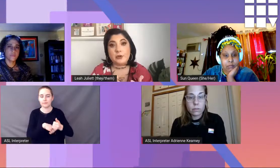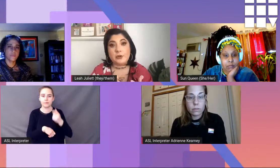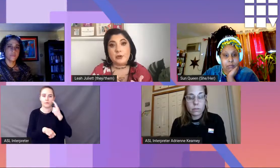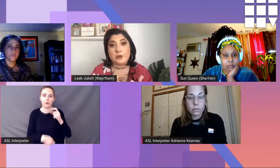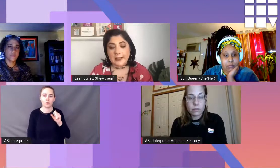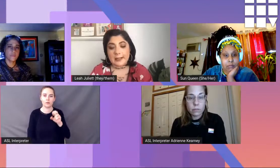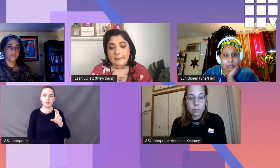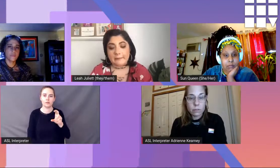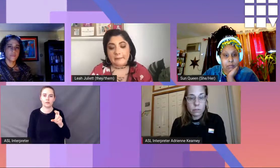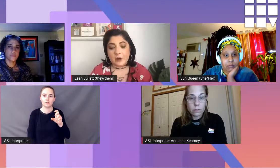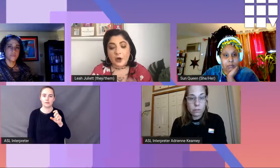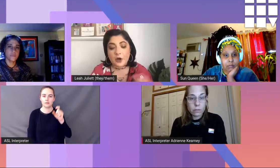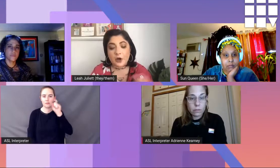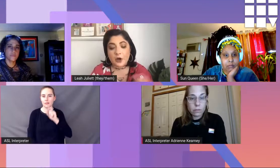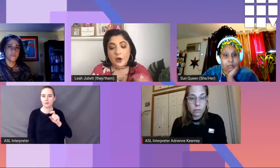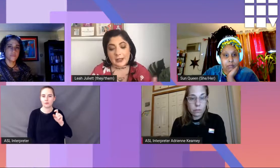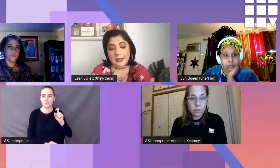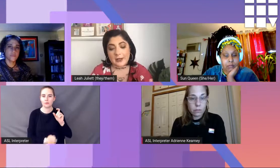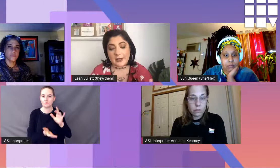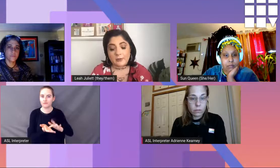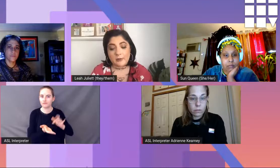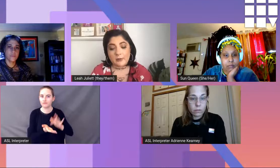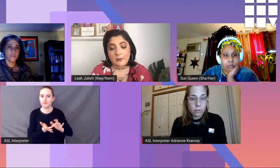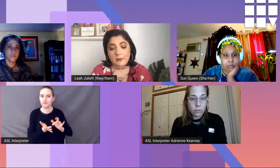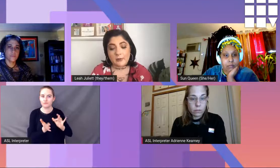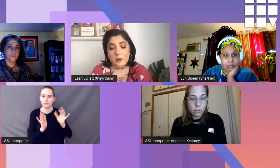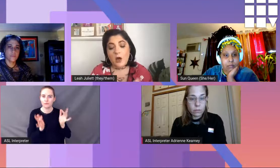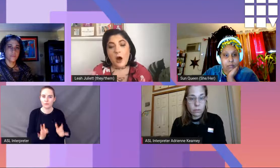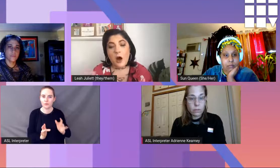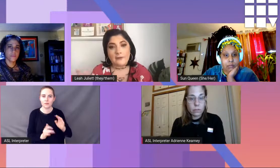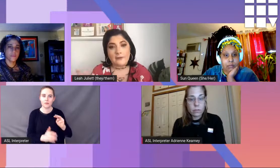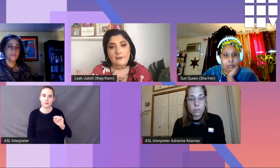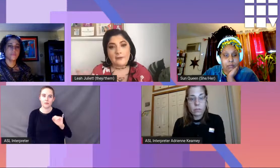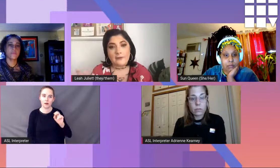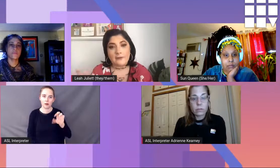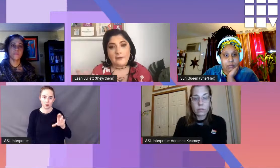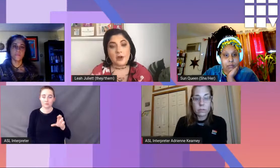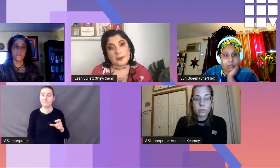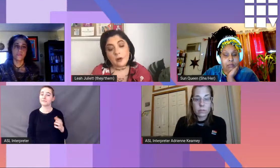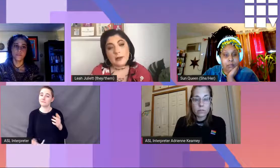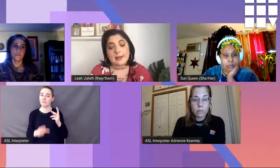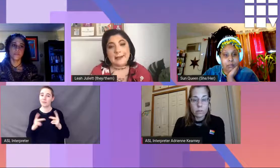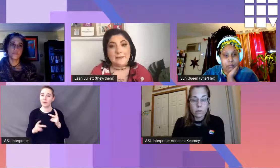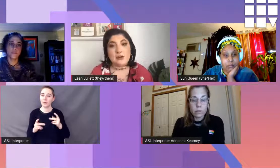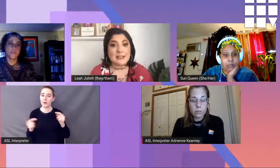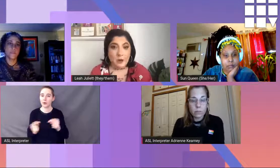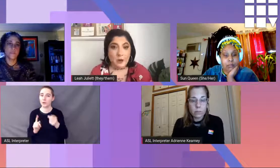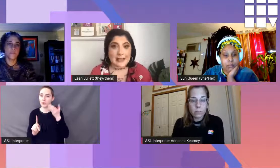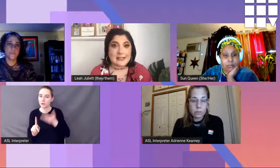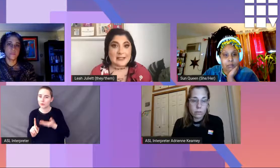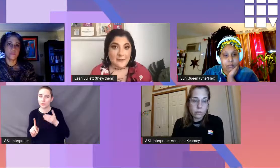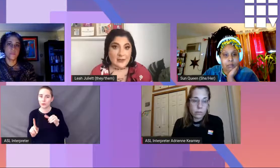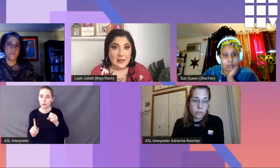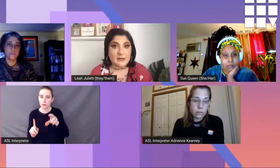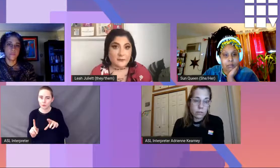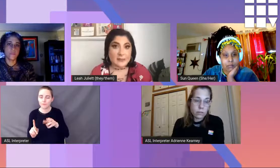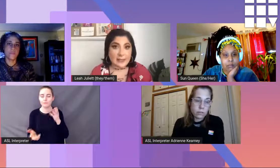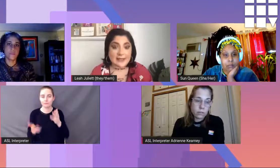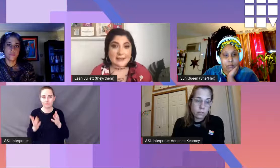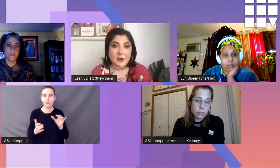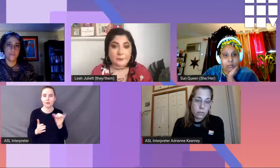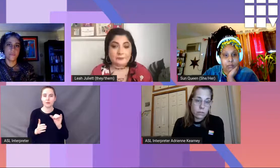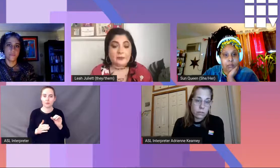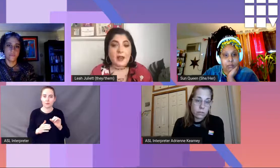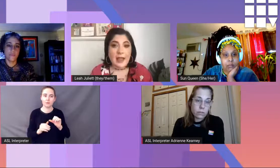people who hurt you will often go on to hurt other people if you don't speak out against what they've done in the